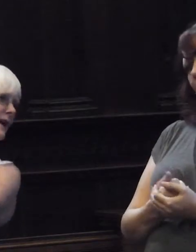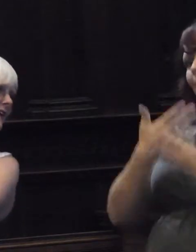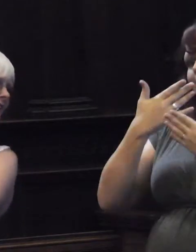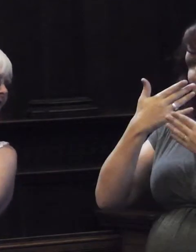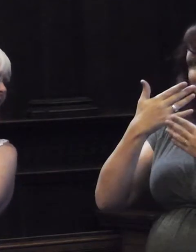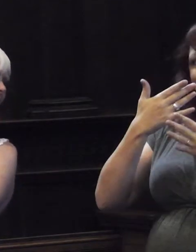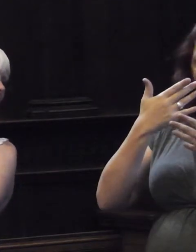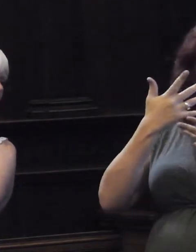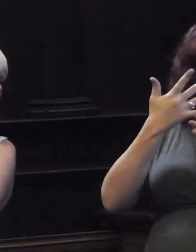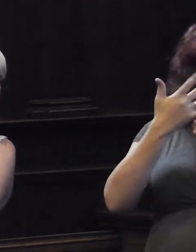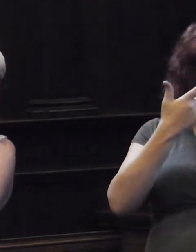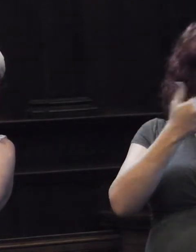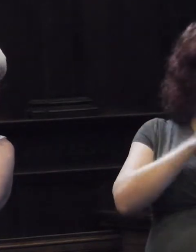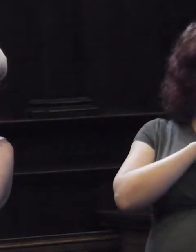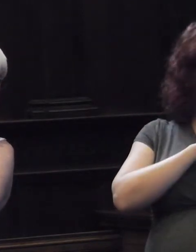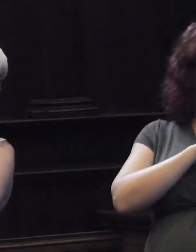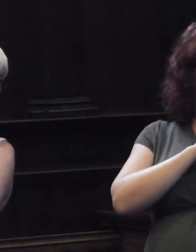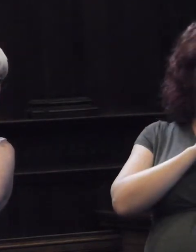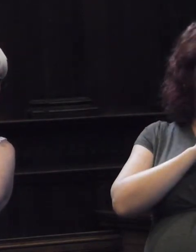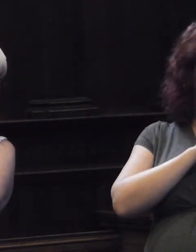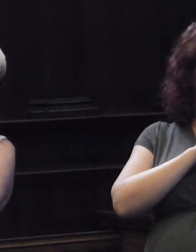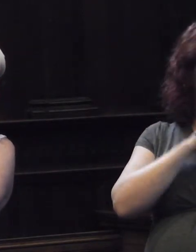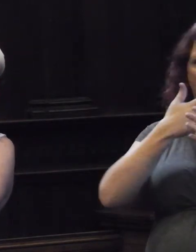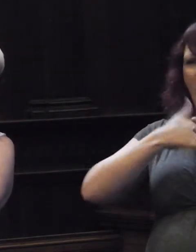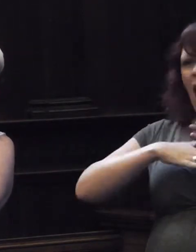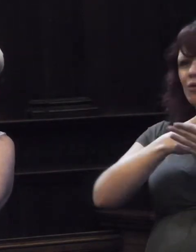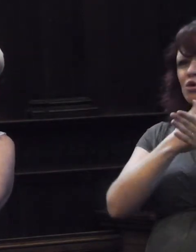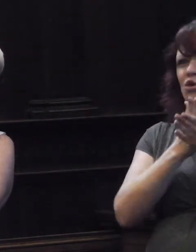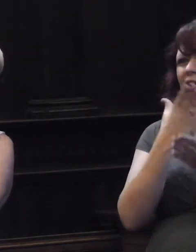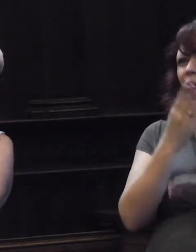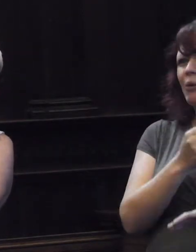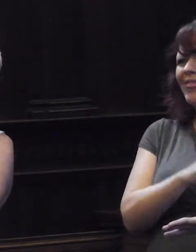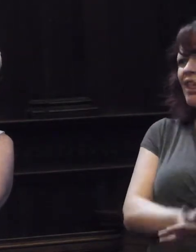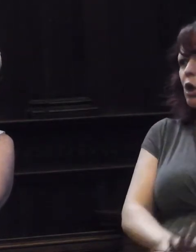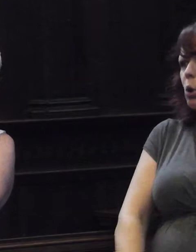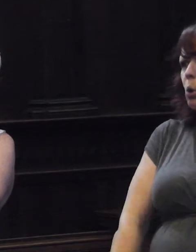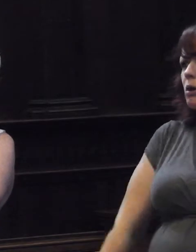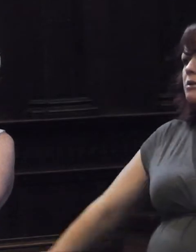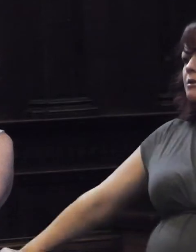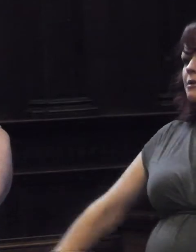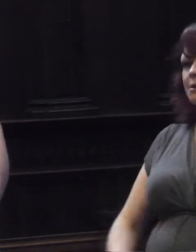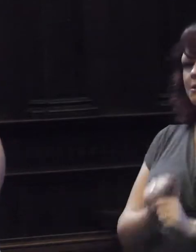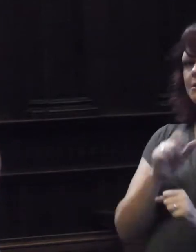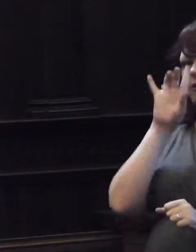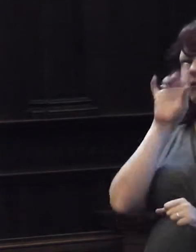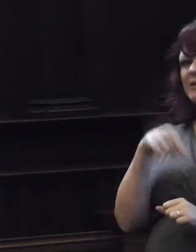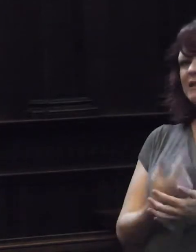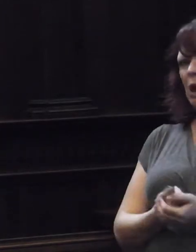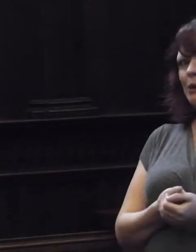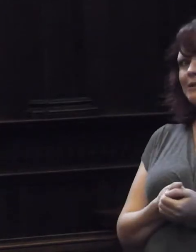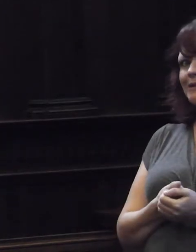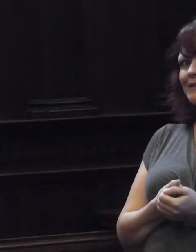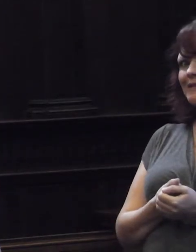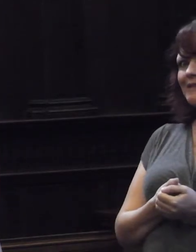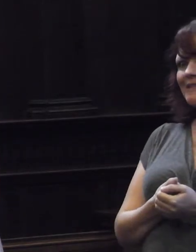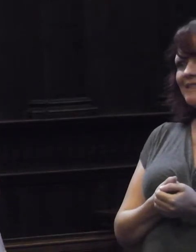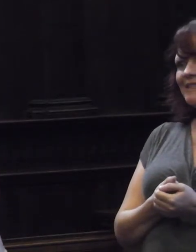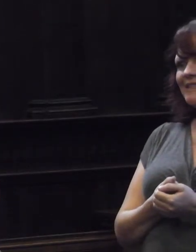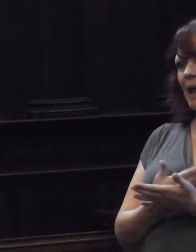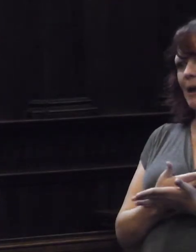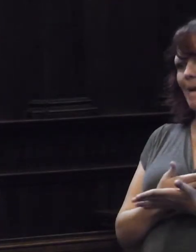I'm afraid you can't. I can't? No, it's blank. It's blank. It's blank. Oh, dash. Well, I've got a